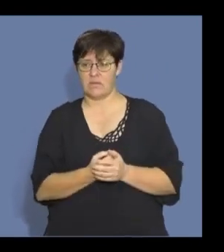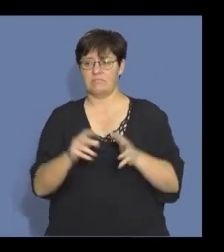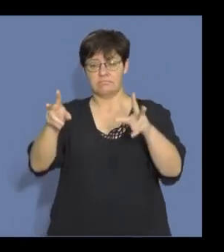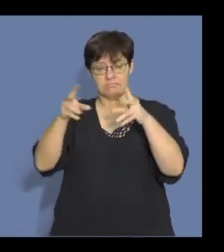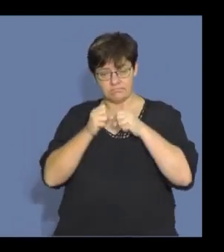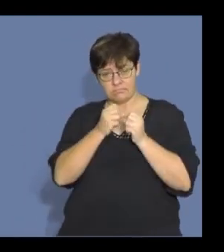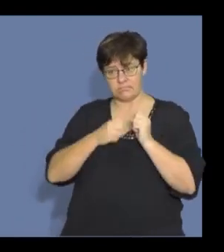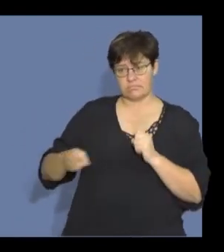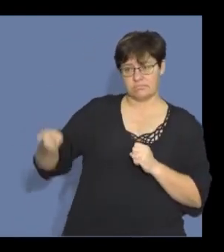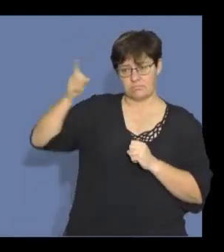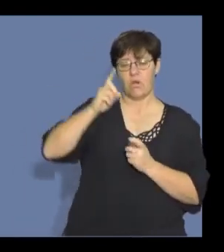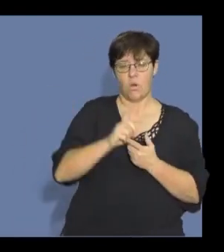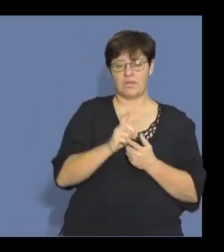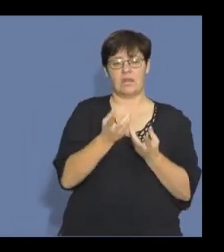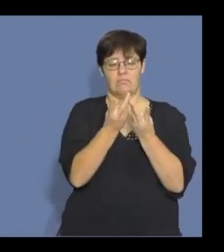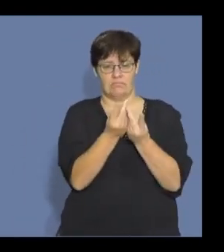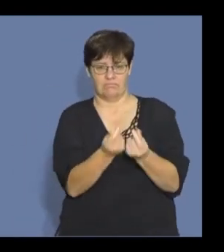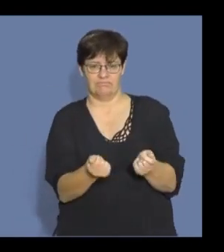of decomposition or decaying.